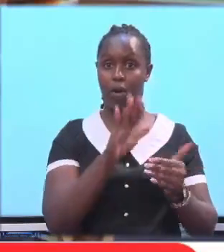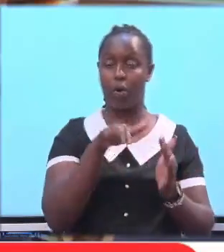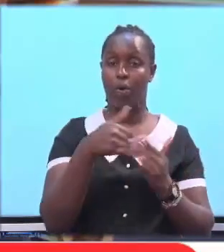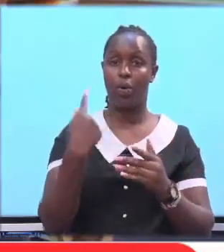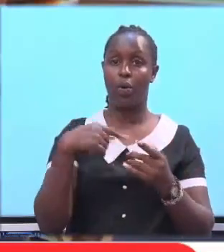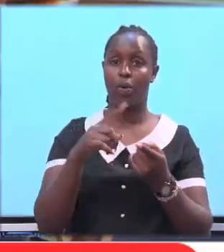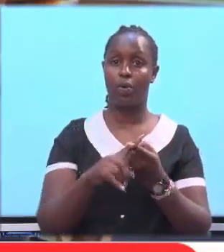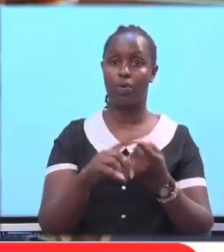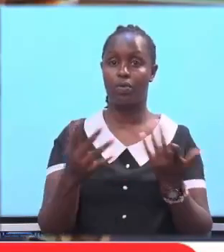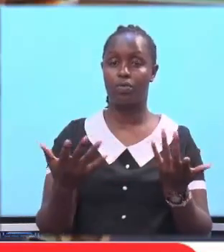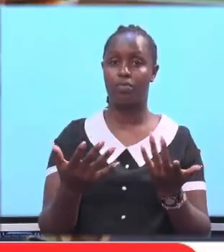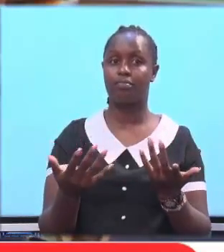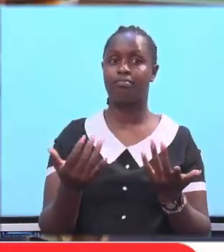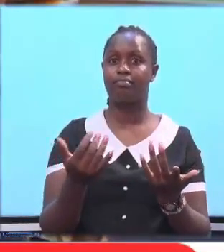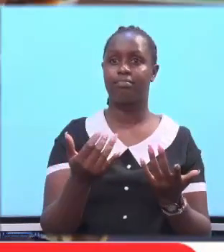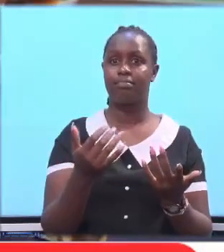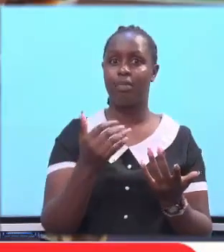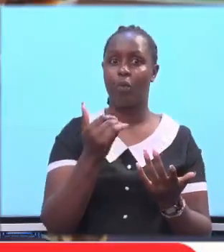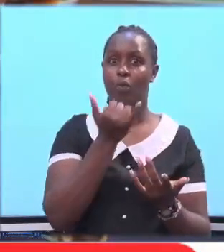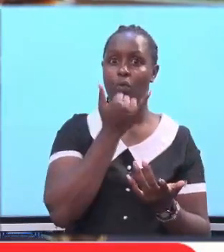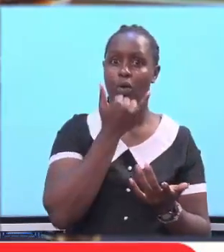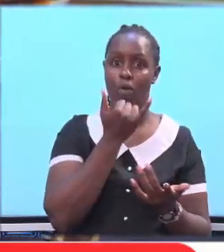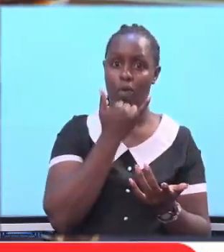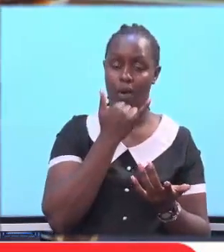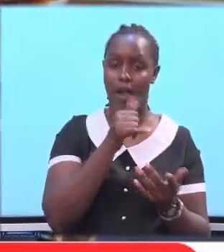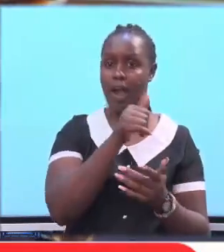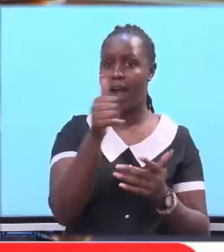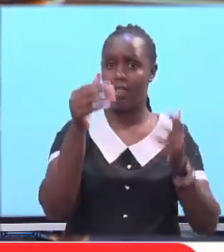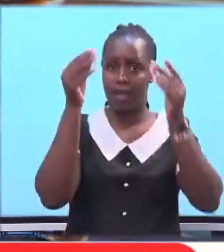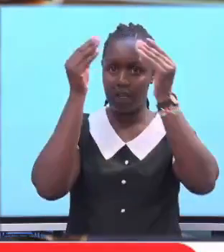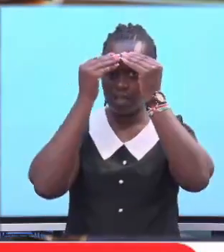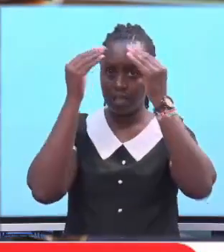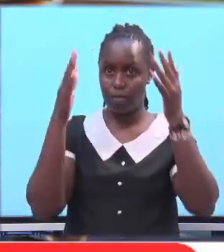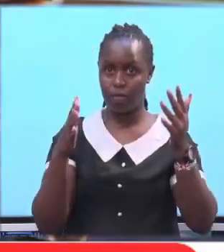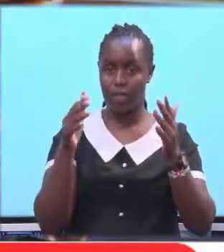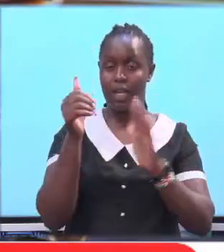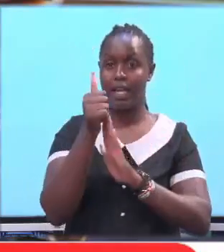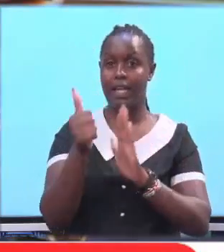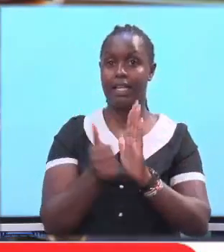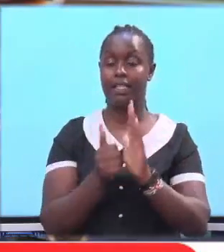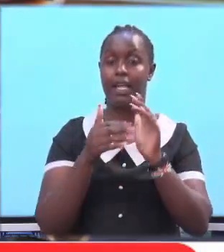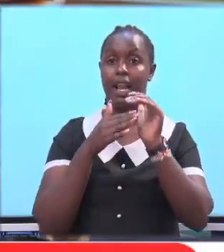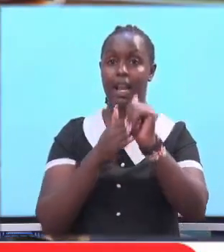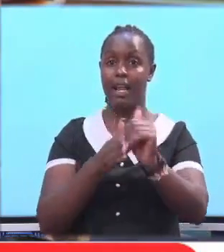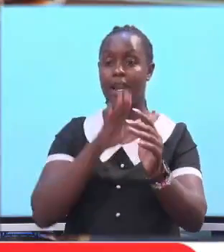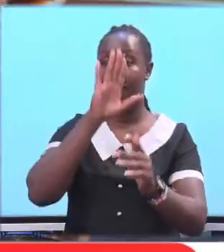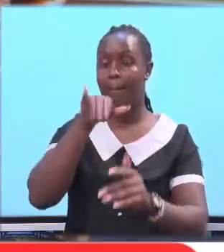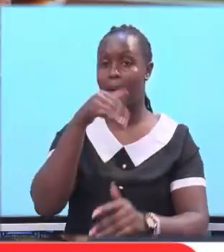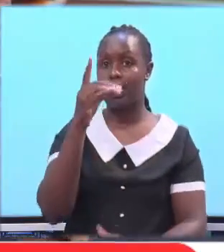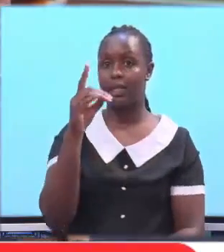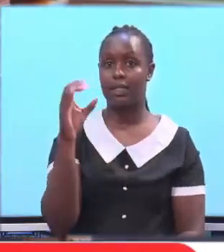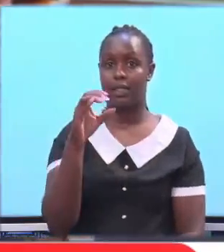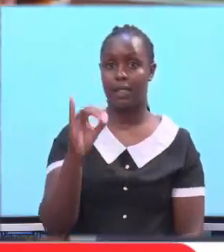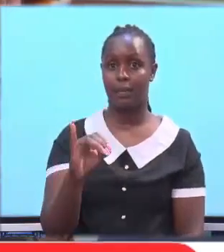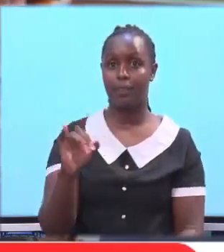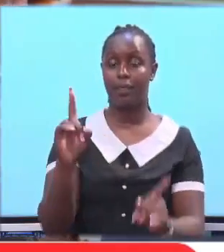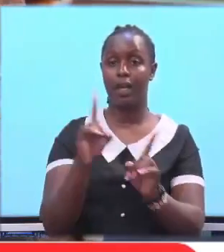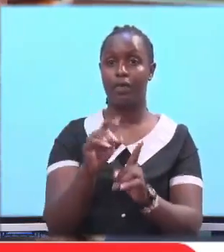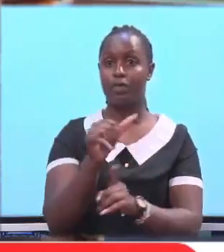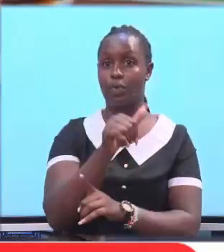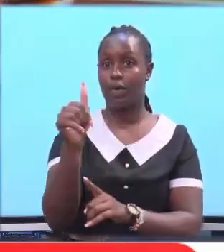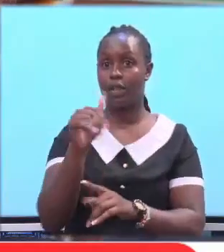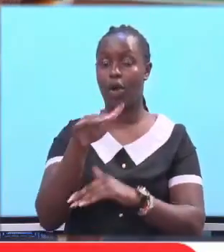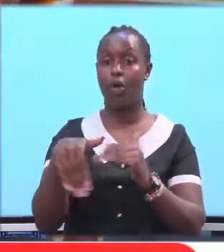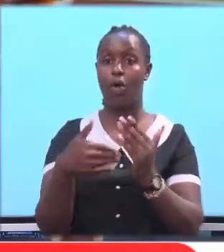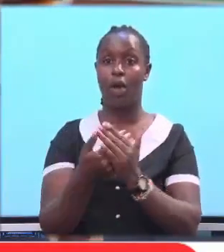of the examinations, other security agencies led by the DCI and other arms of government are on the watch